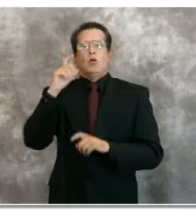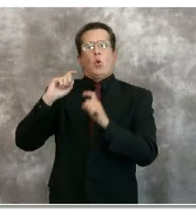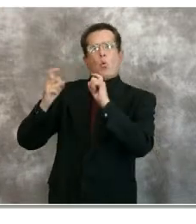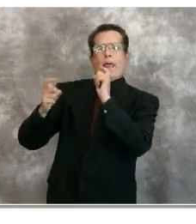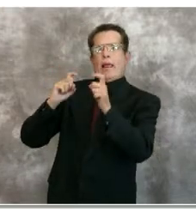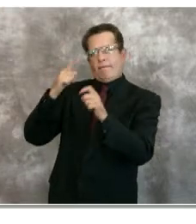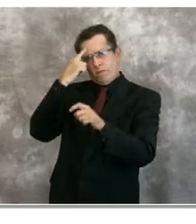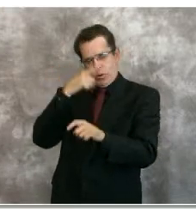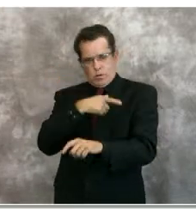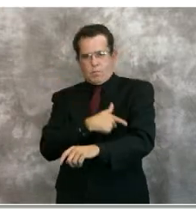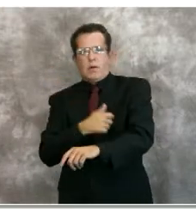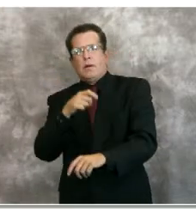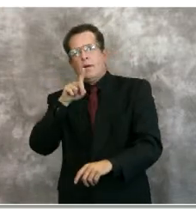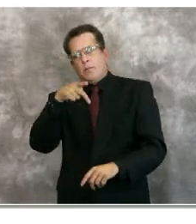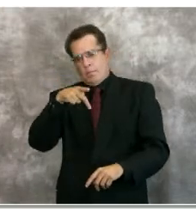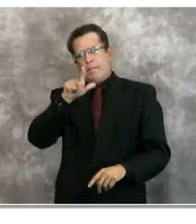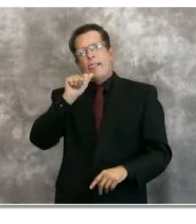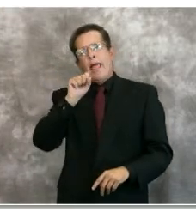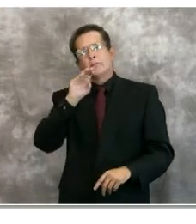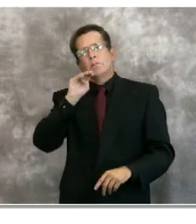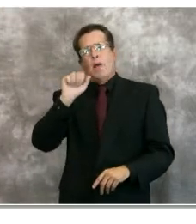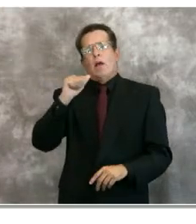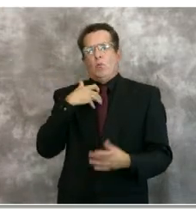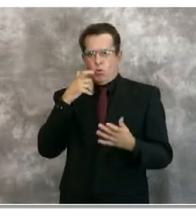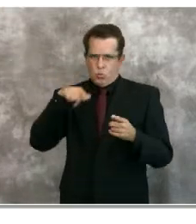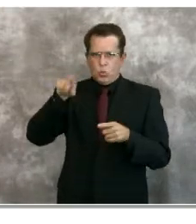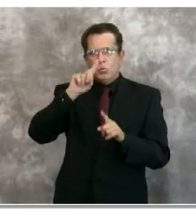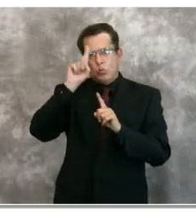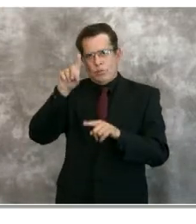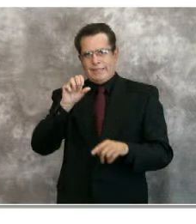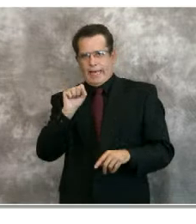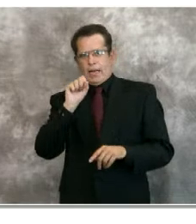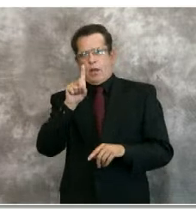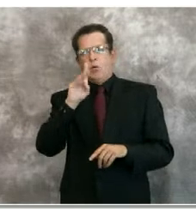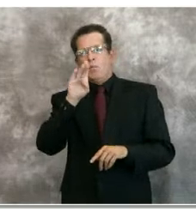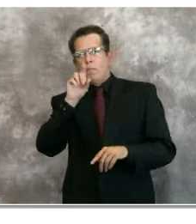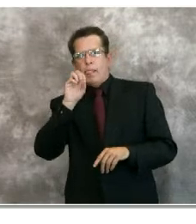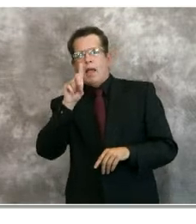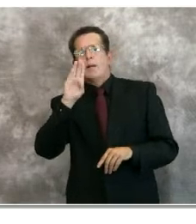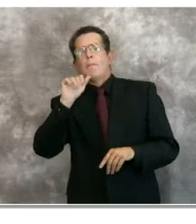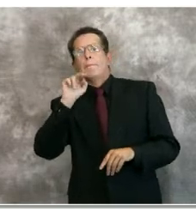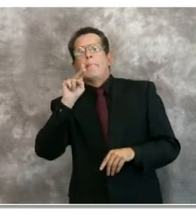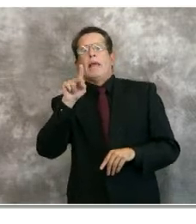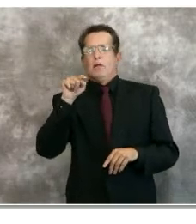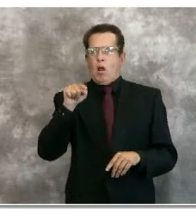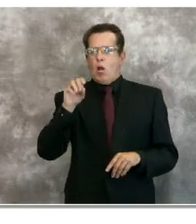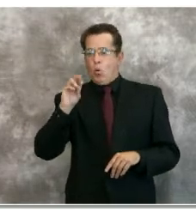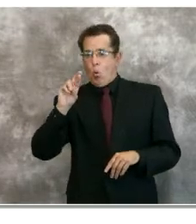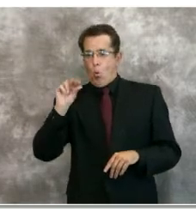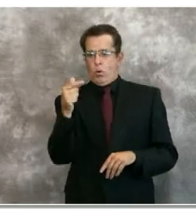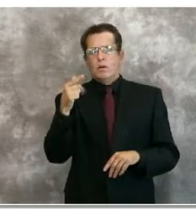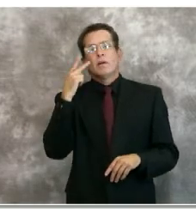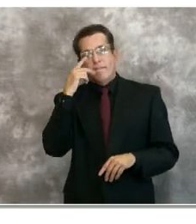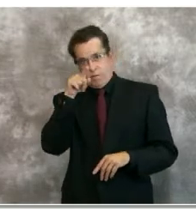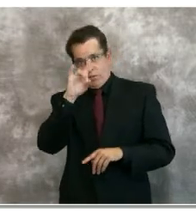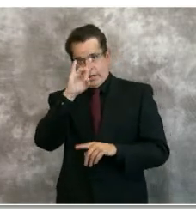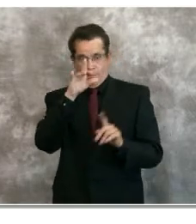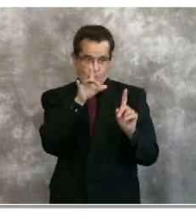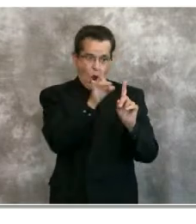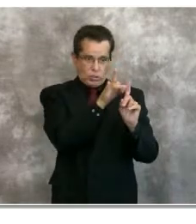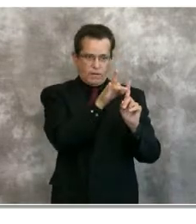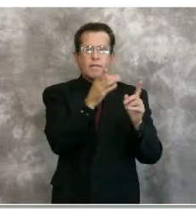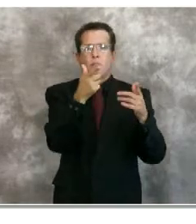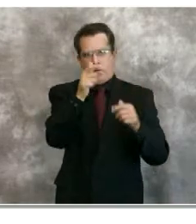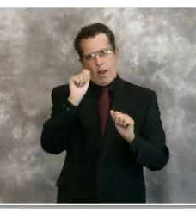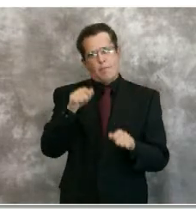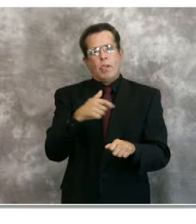we encourage everyone to go to sandiegobloodbank.org if you're positive or suspect you may have been positive, to see if you might be a candidate